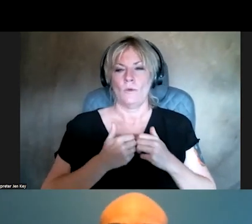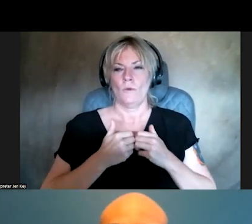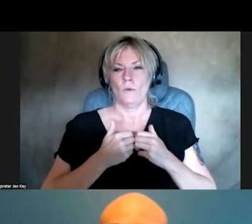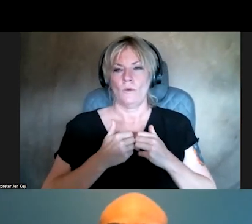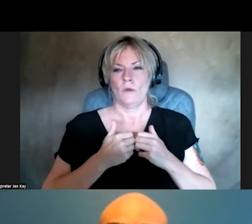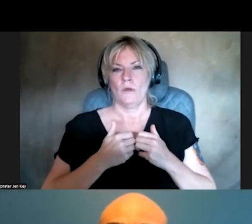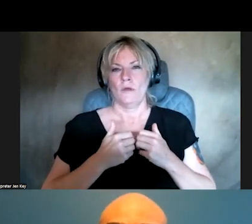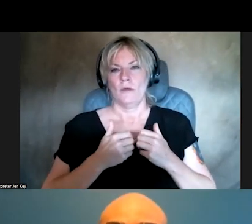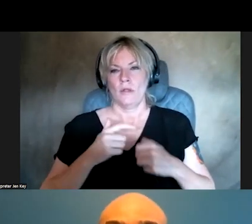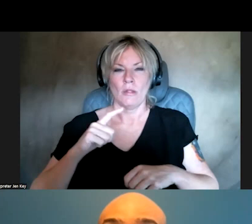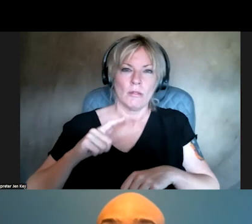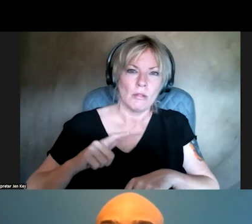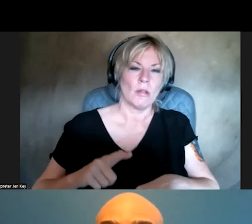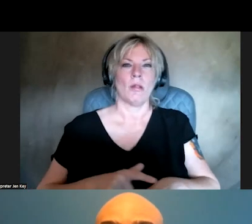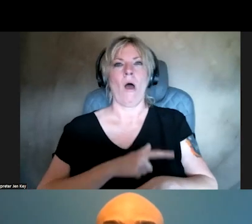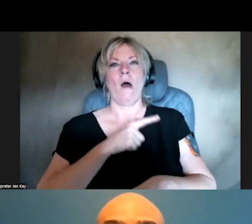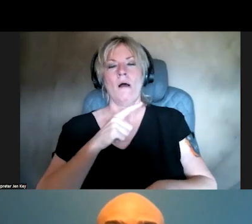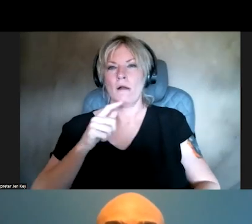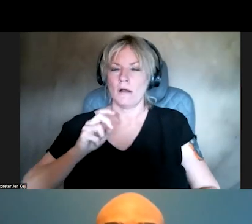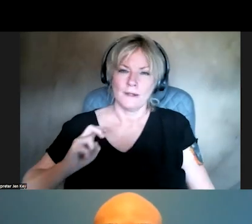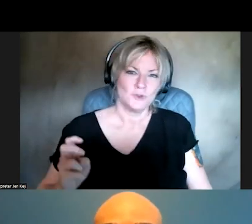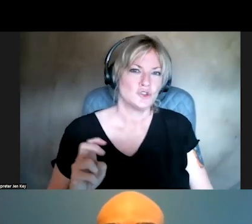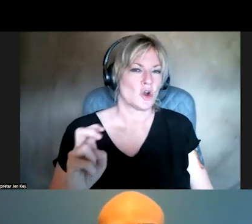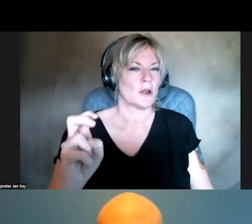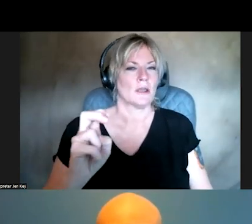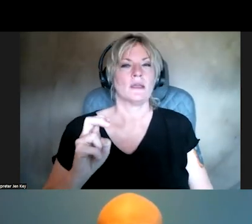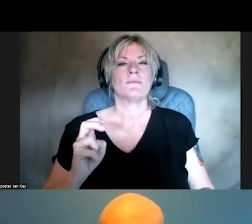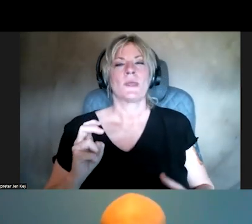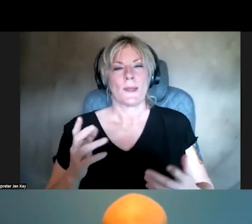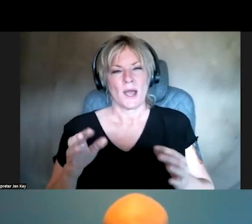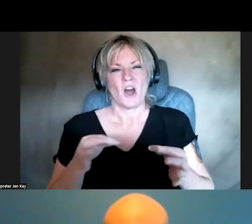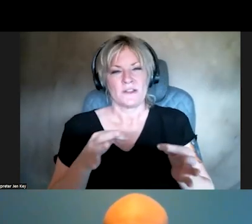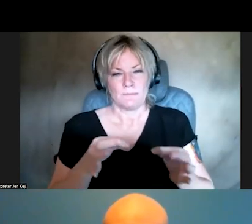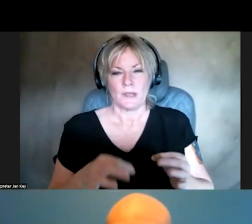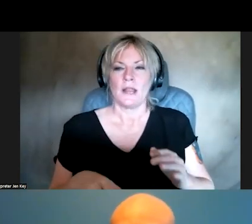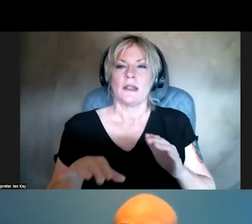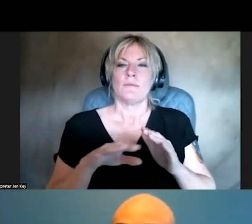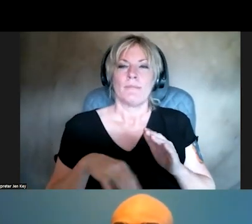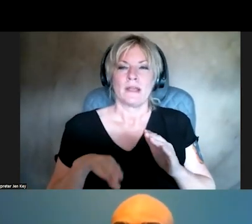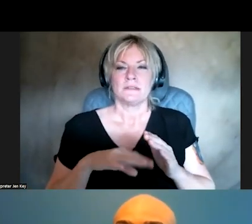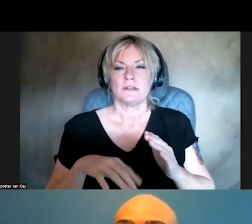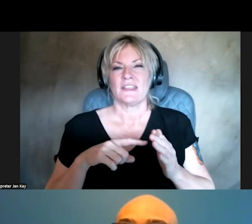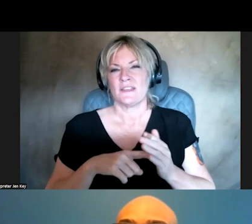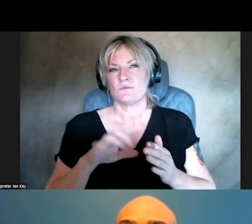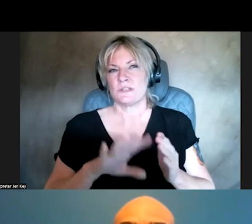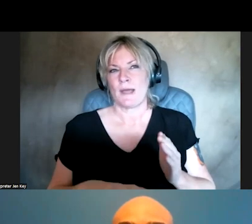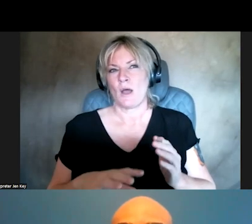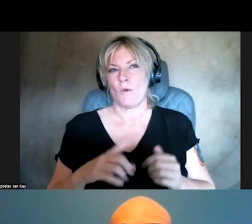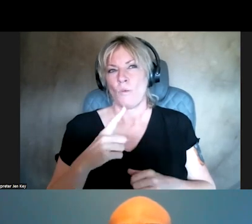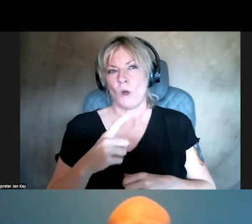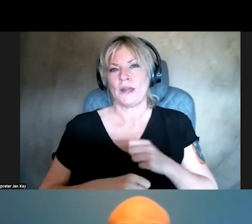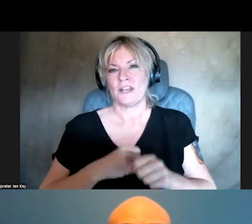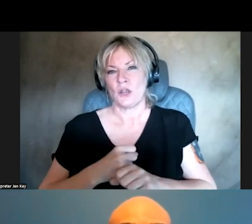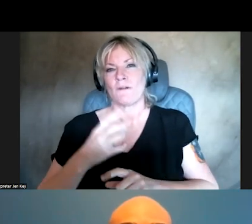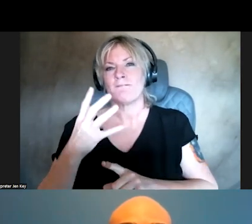of a journey this was, essentially this was about 1 year and 4 months in the making